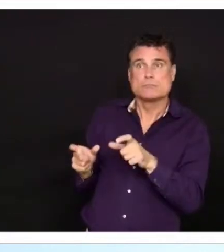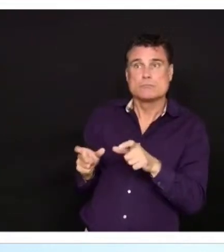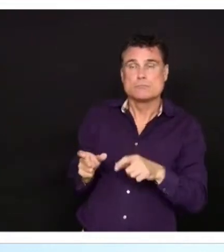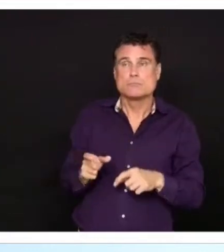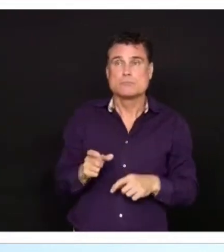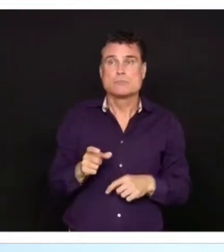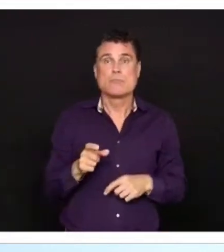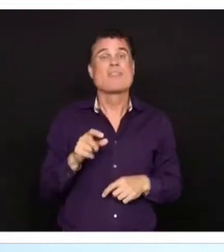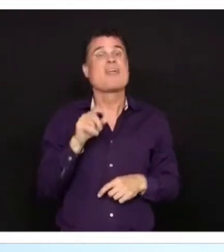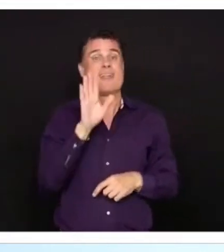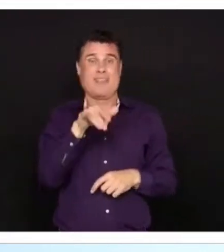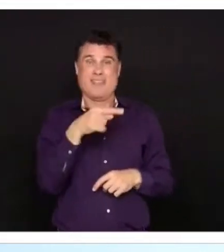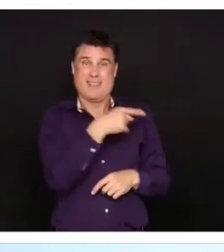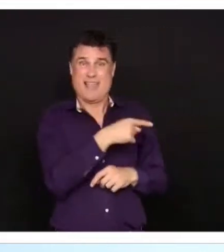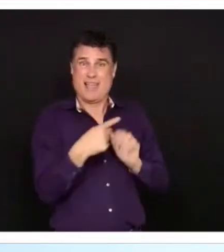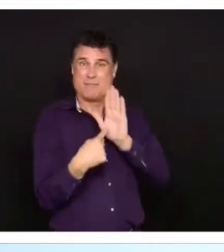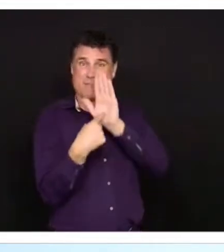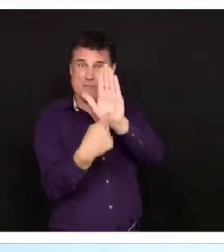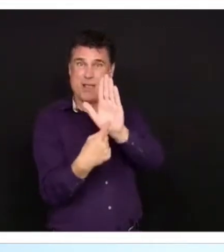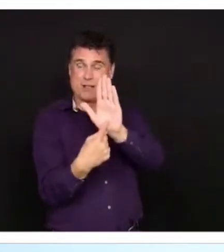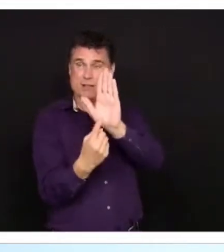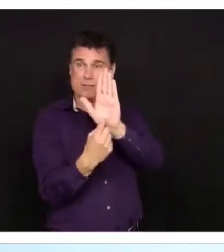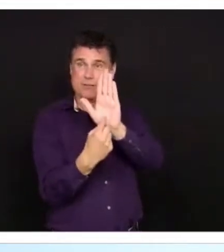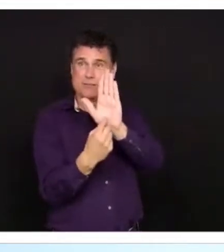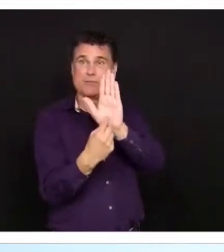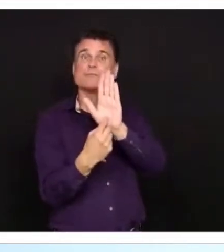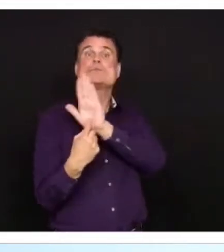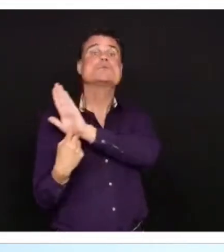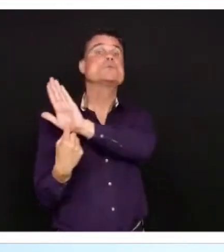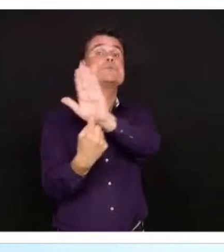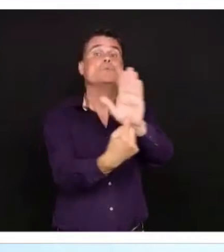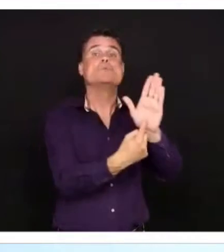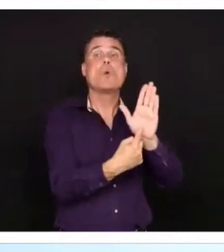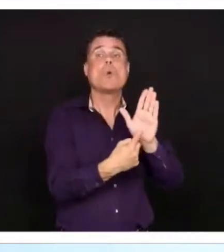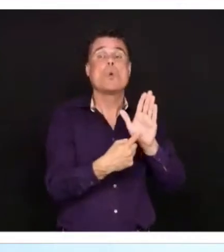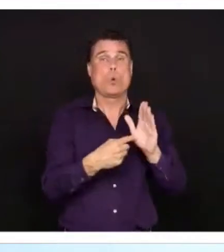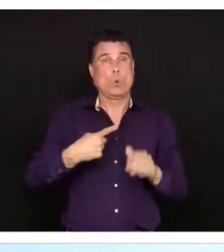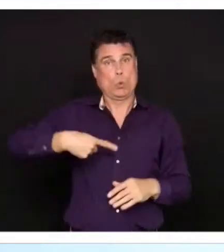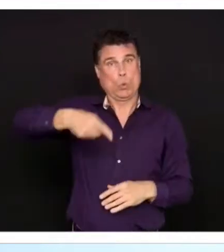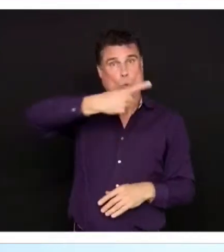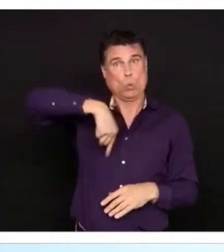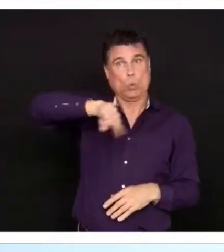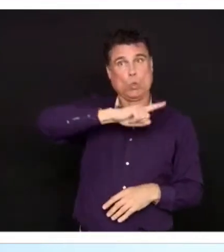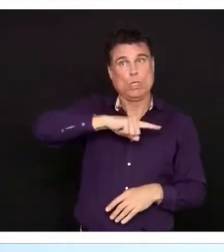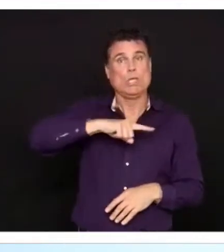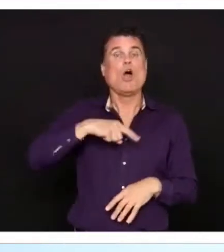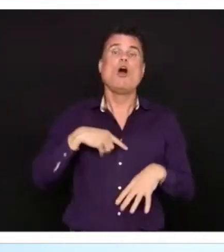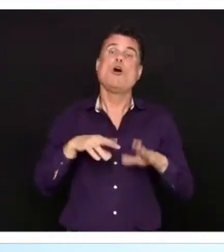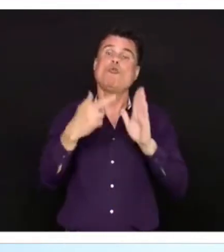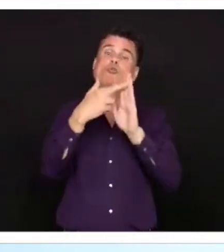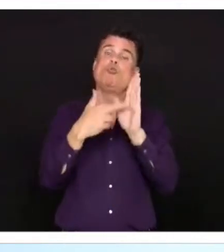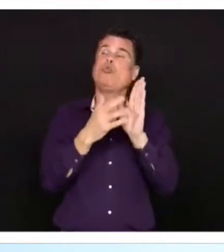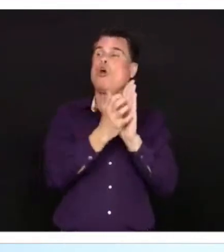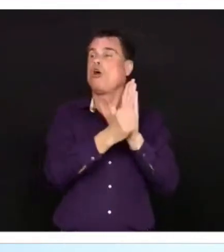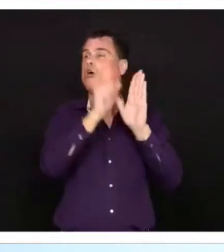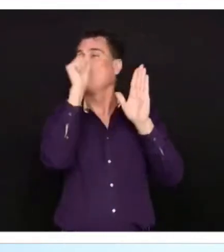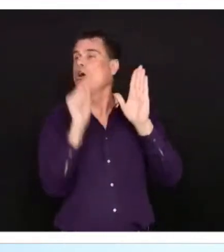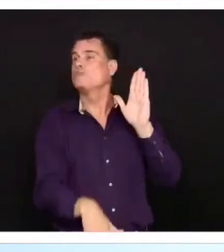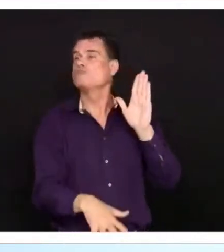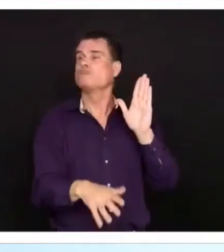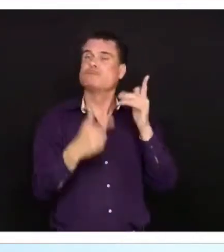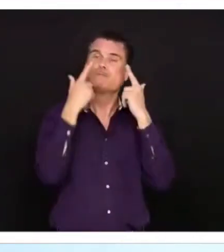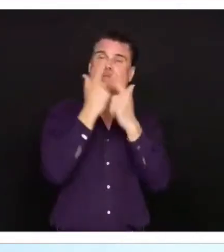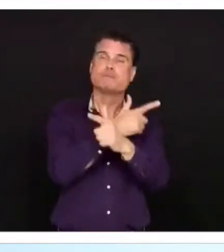there is some room in the future for us to say, what does it look like to maintain distance but have